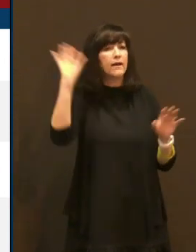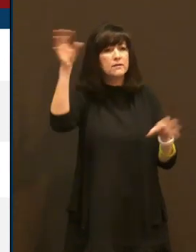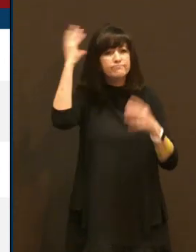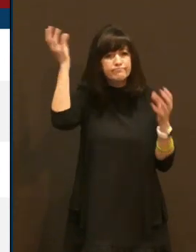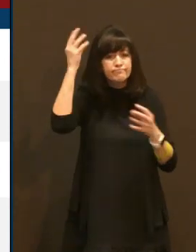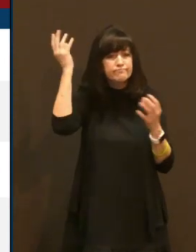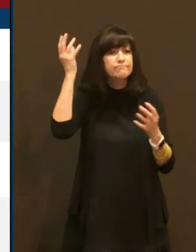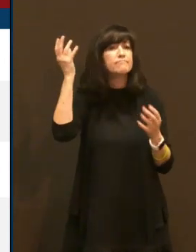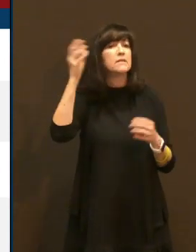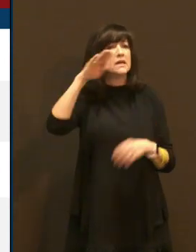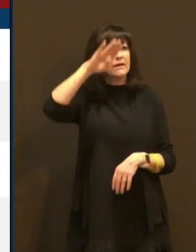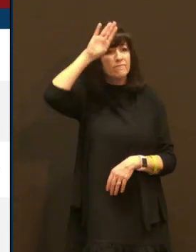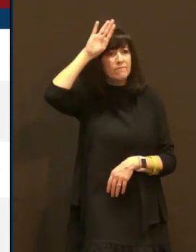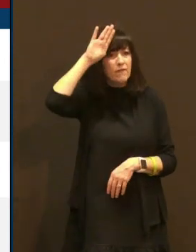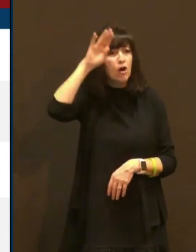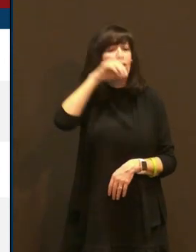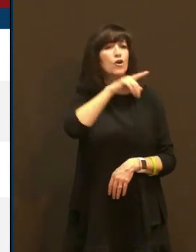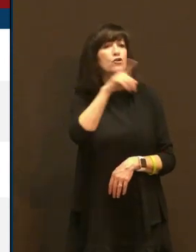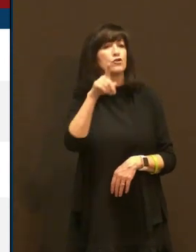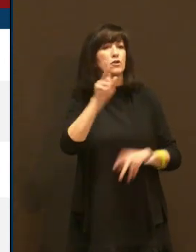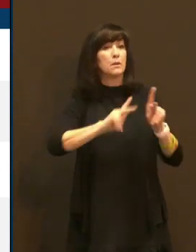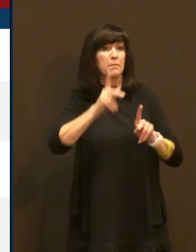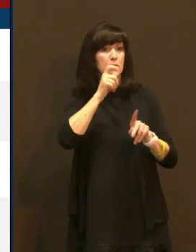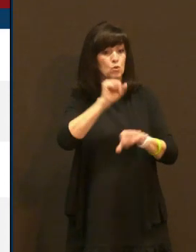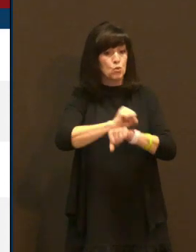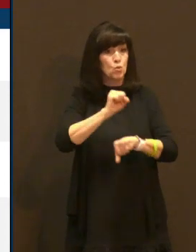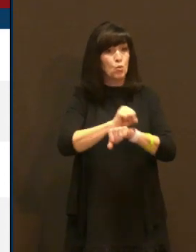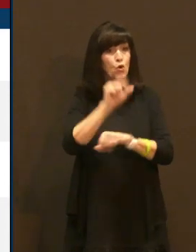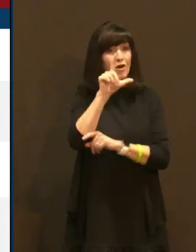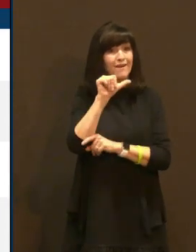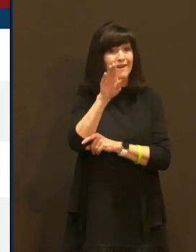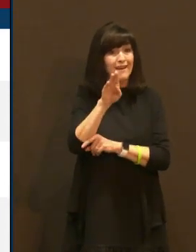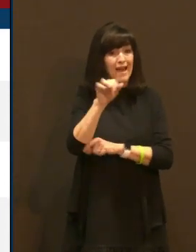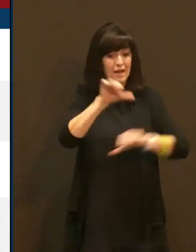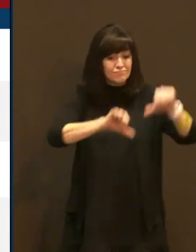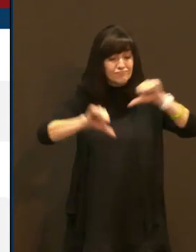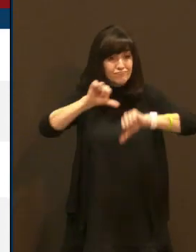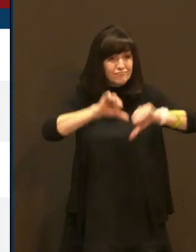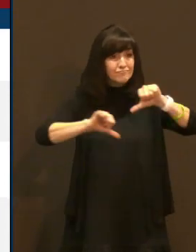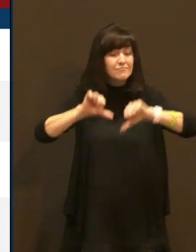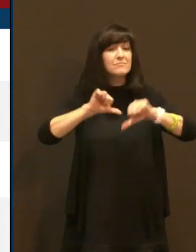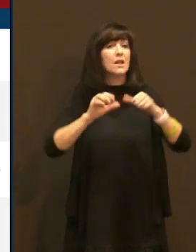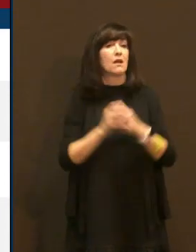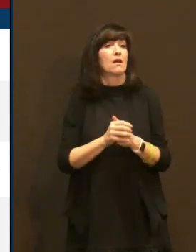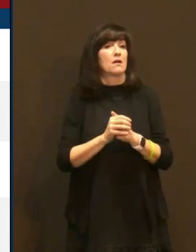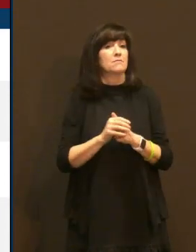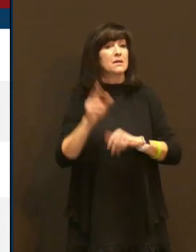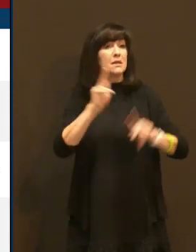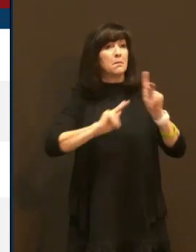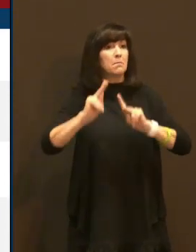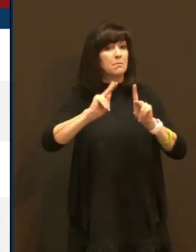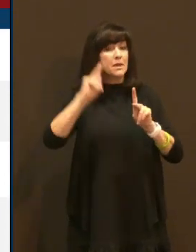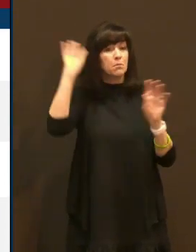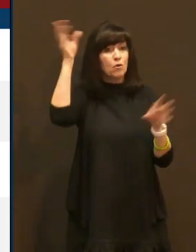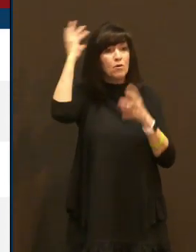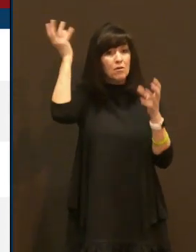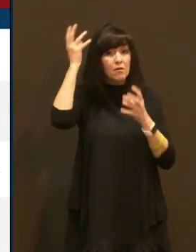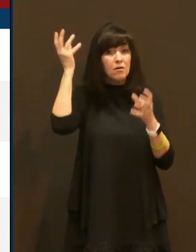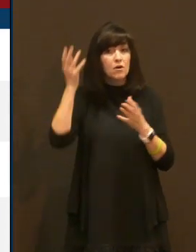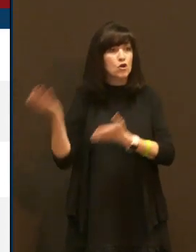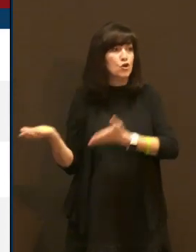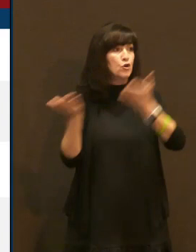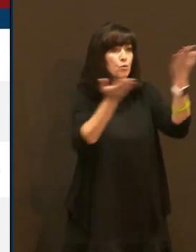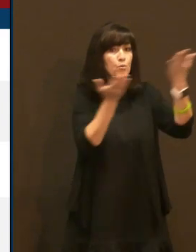EMS, those who work in laboratories, those who are medical transport workers, as well as others who provide